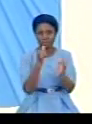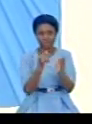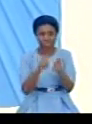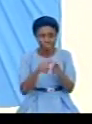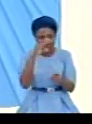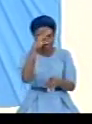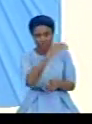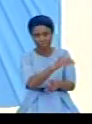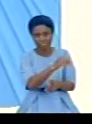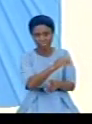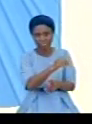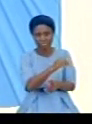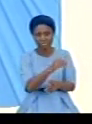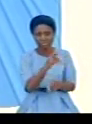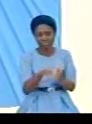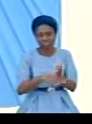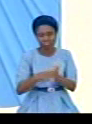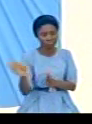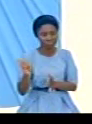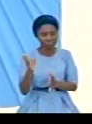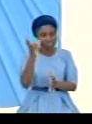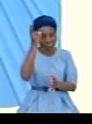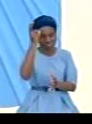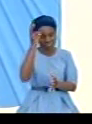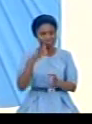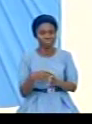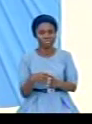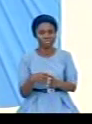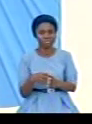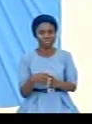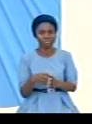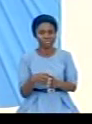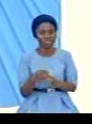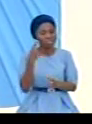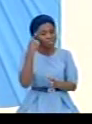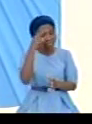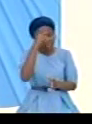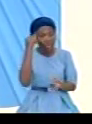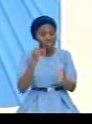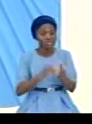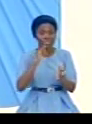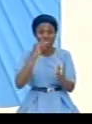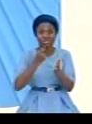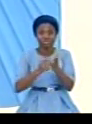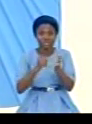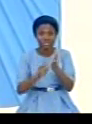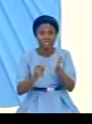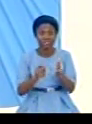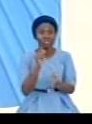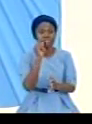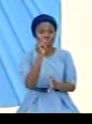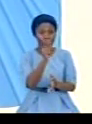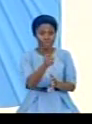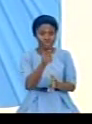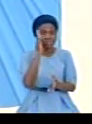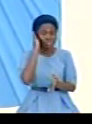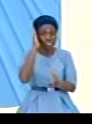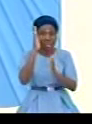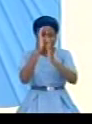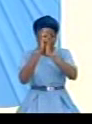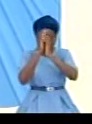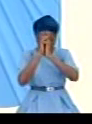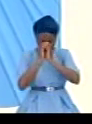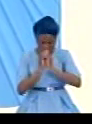him, get thee behind me, Satan, for it is written, thou shalt worship the Lord